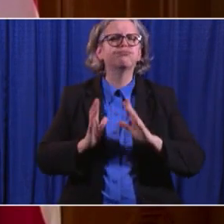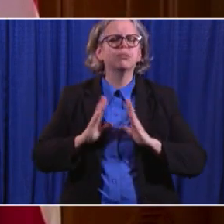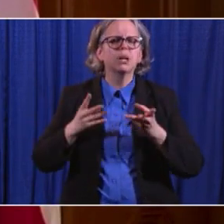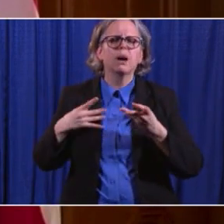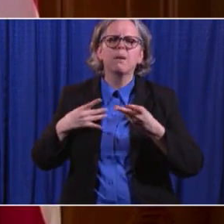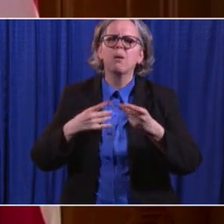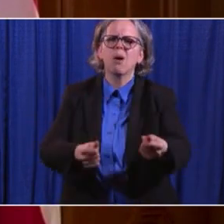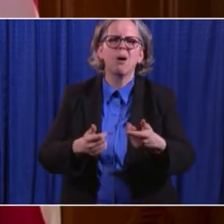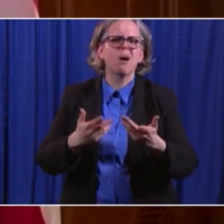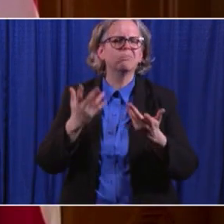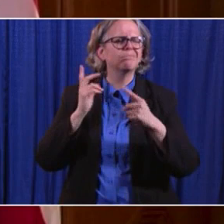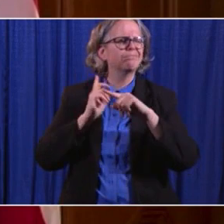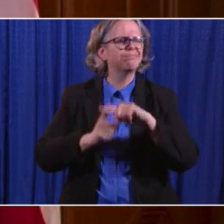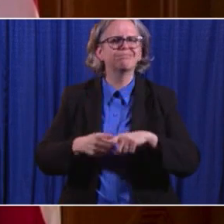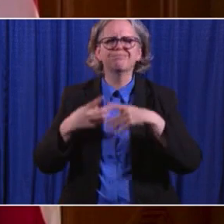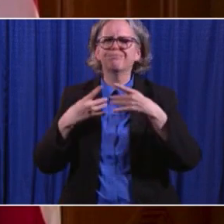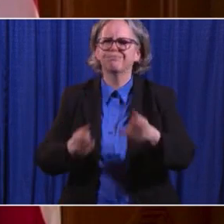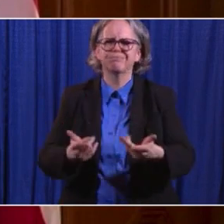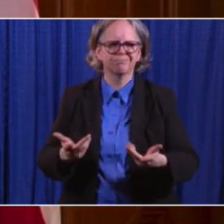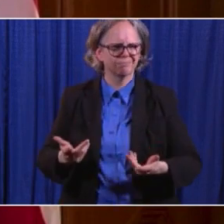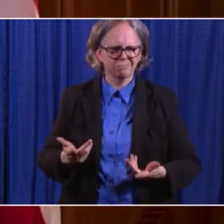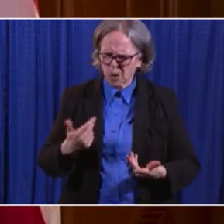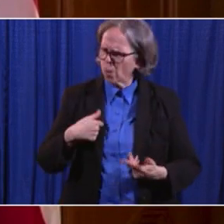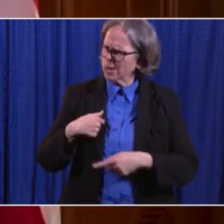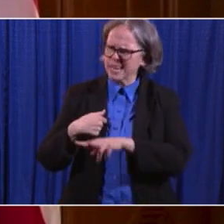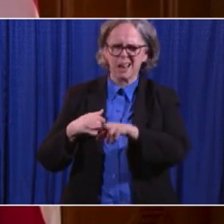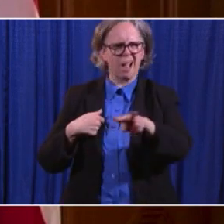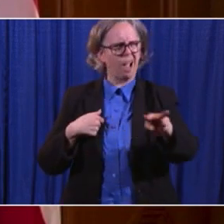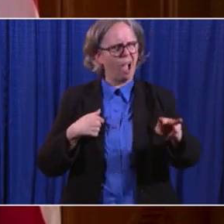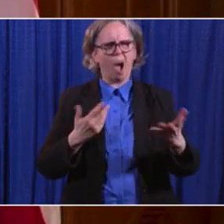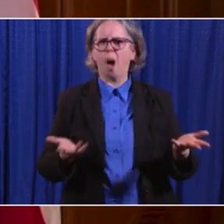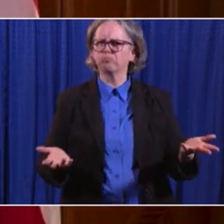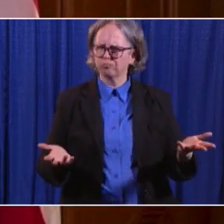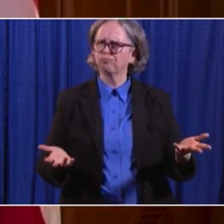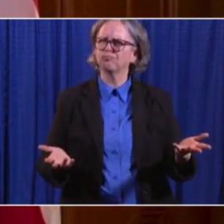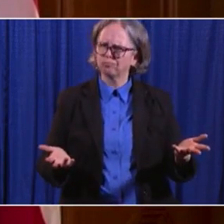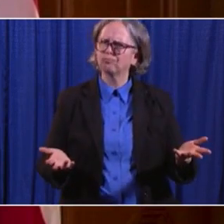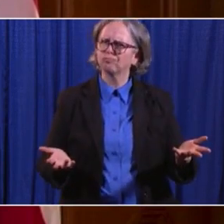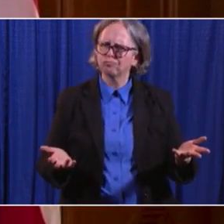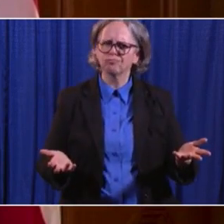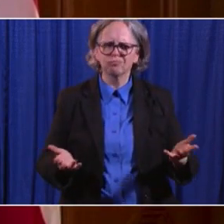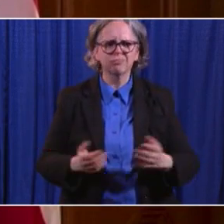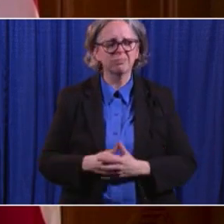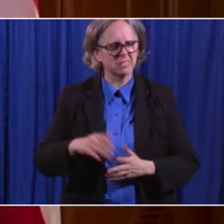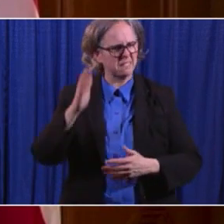but we will certainly go to what you're talking about, which is just show up.